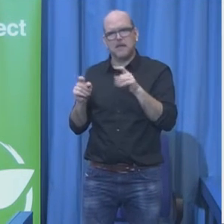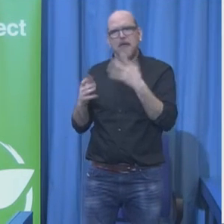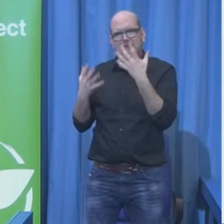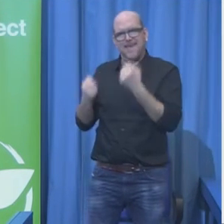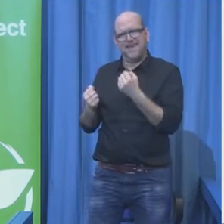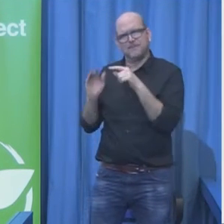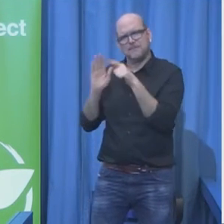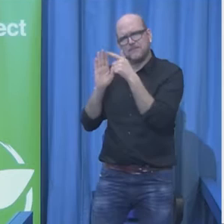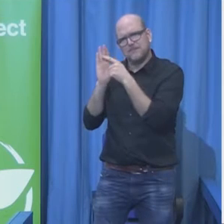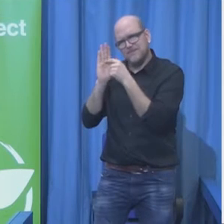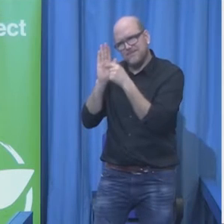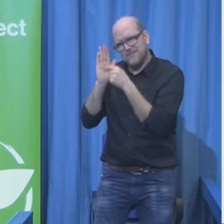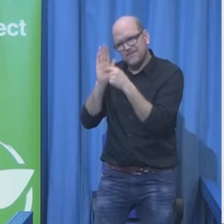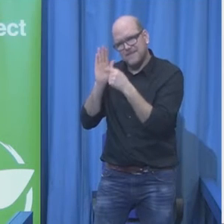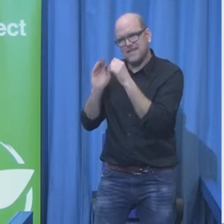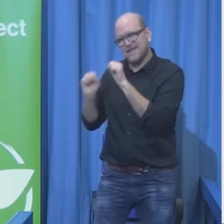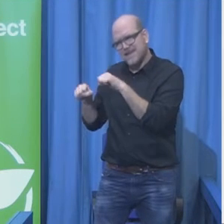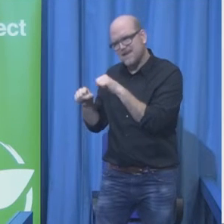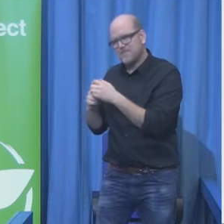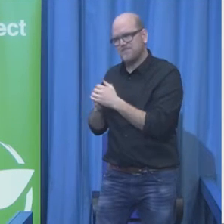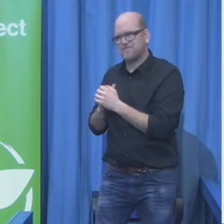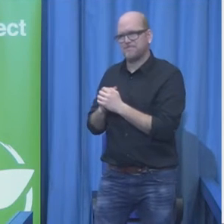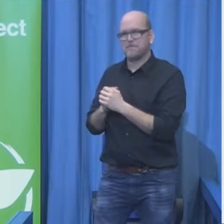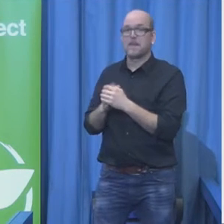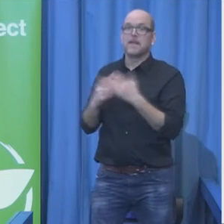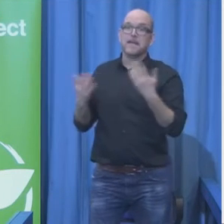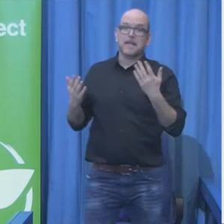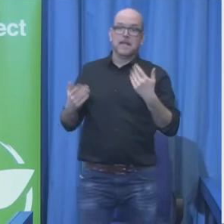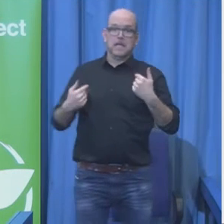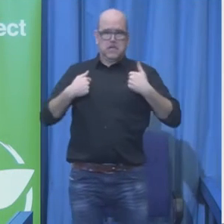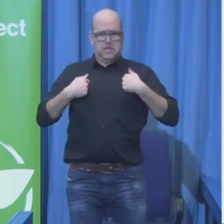Parliament. I'm very hopeful.